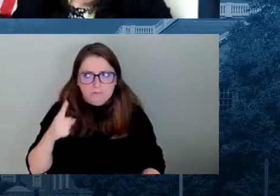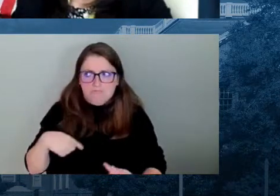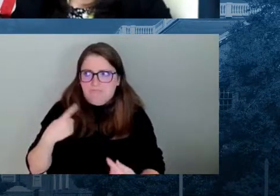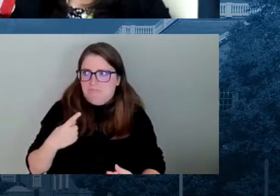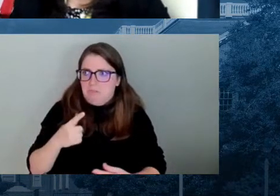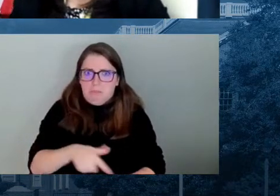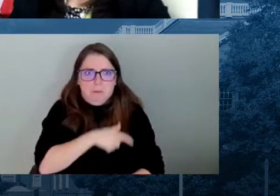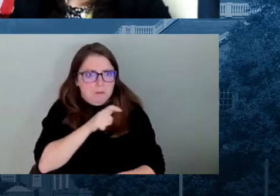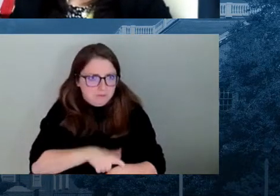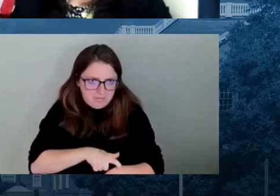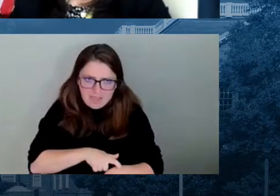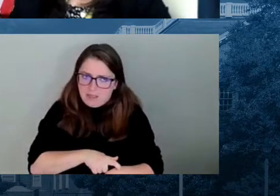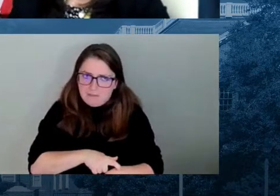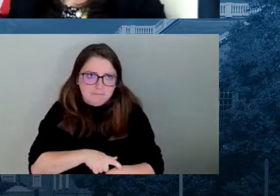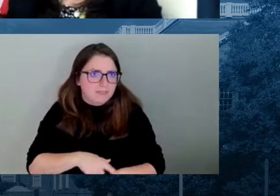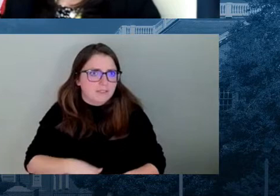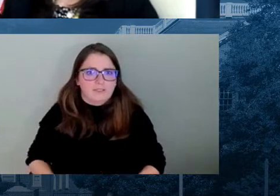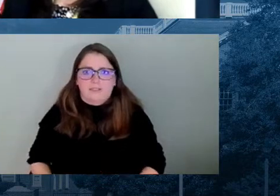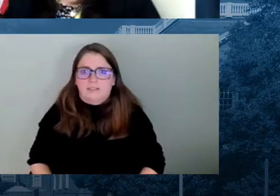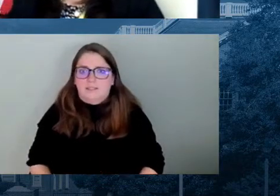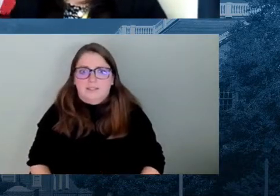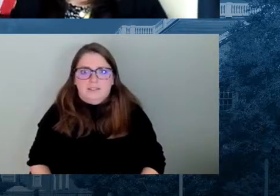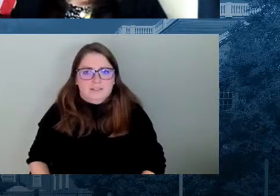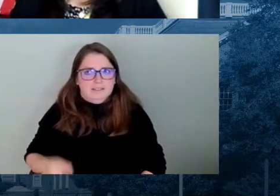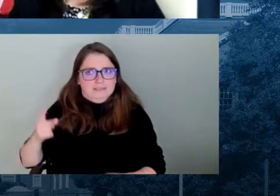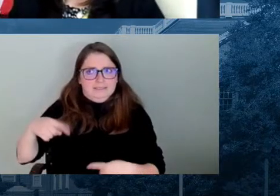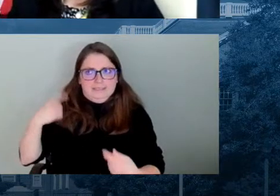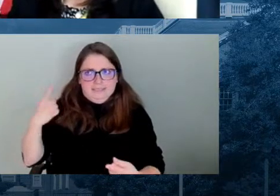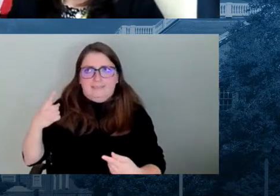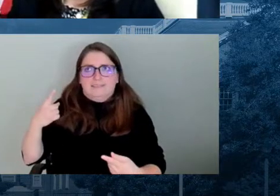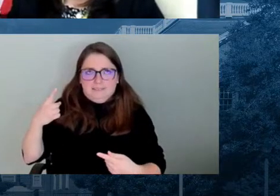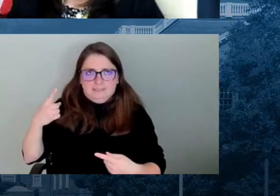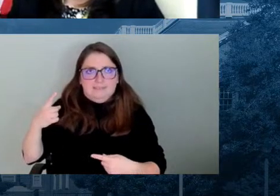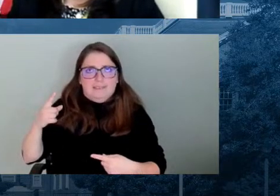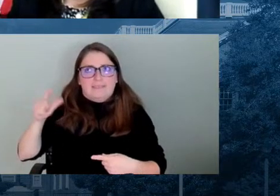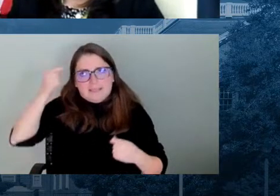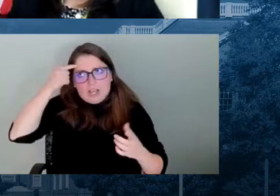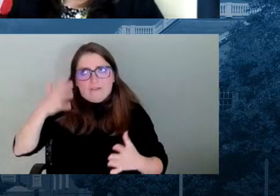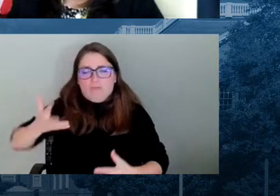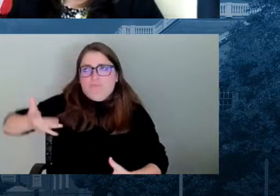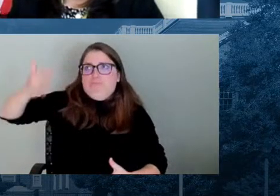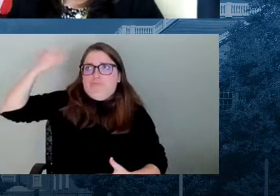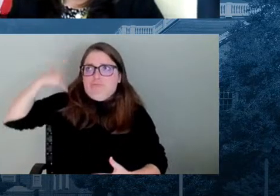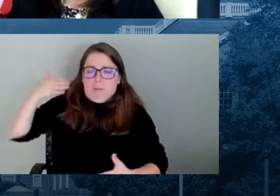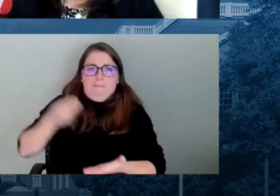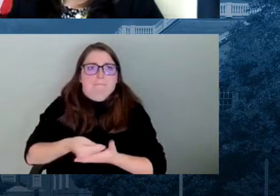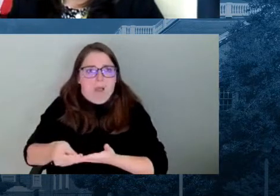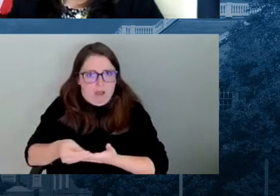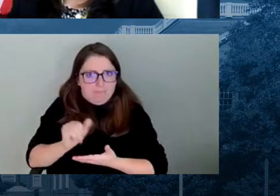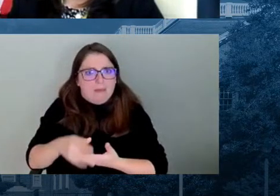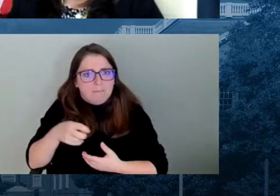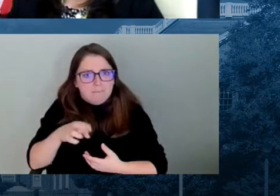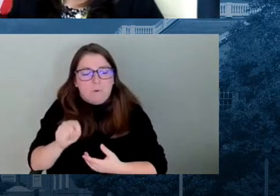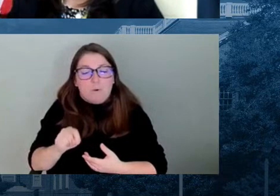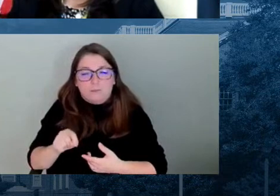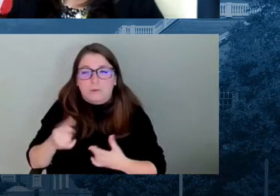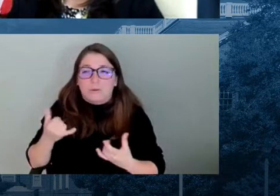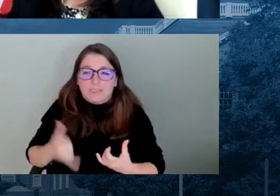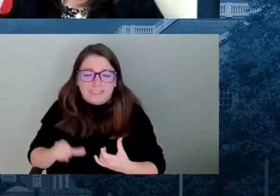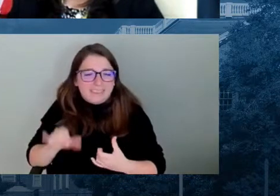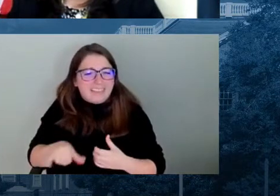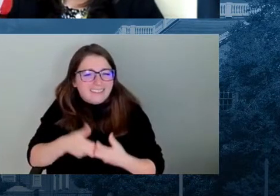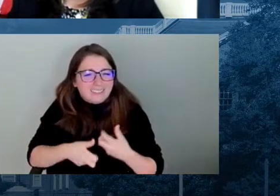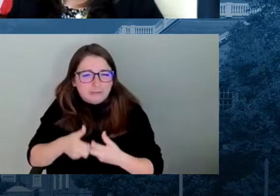purchased the Port of Wilmington from the city of Wilmington. And this issue of competition, and particularly